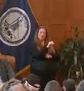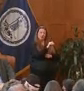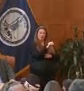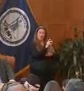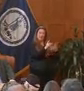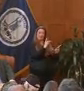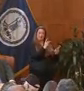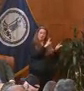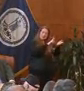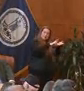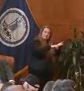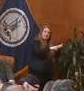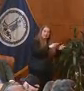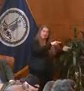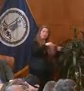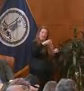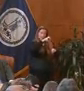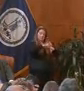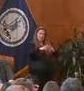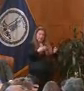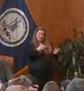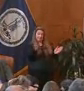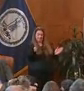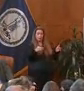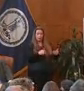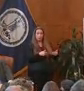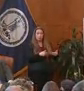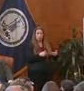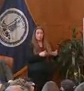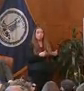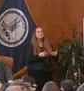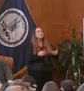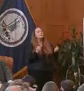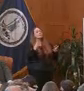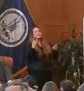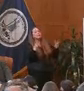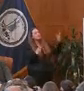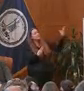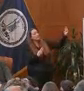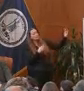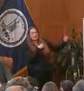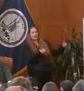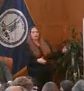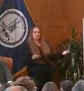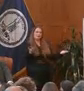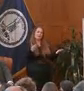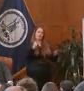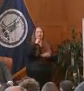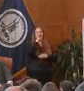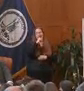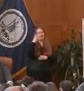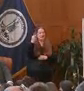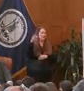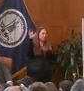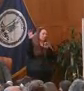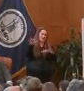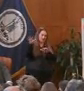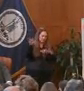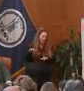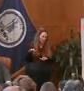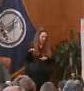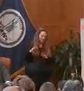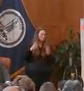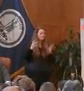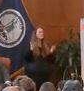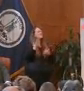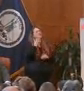limited number of seats in this room. Many of those would be outside and prefer to be inside with us than standing in the ring. Why the preference